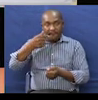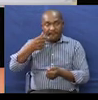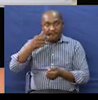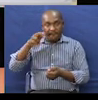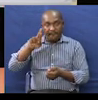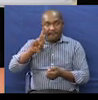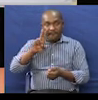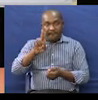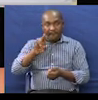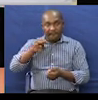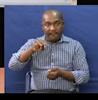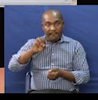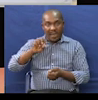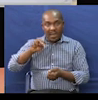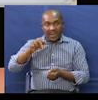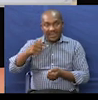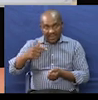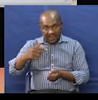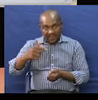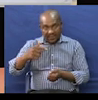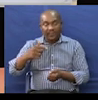Instruments of labor.